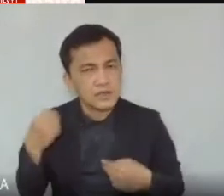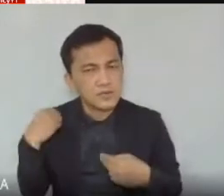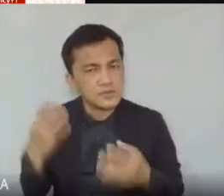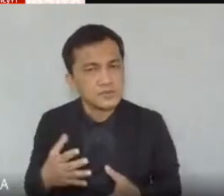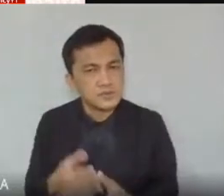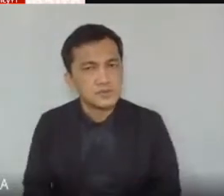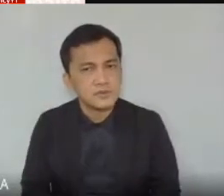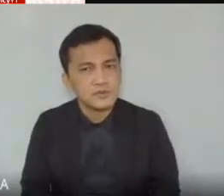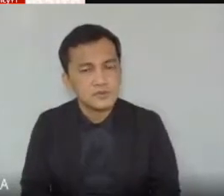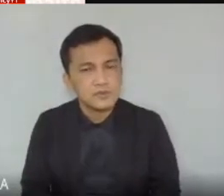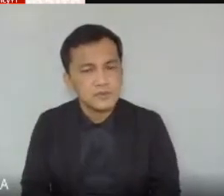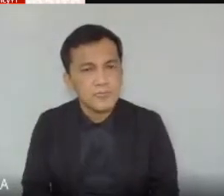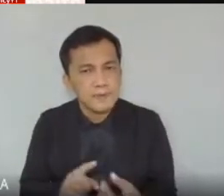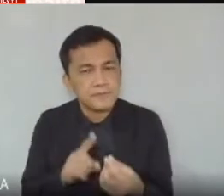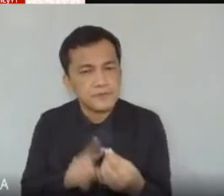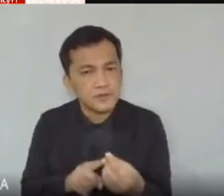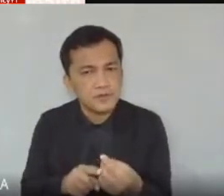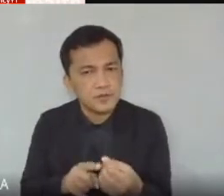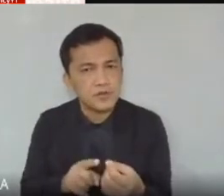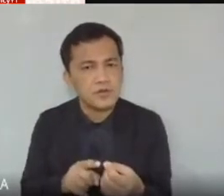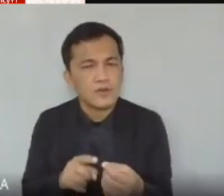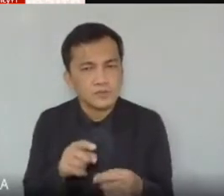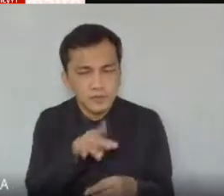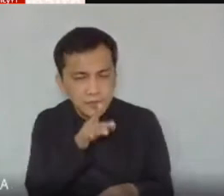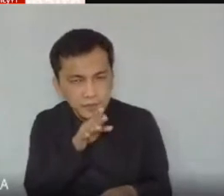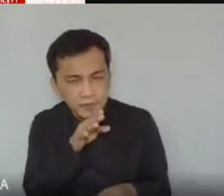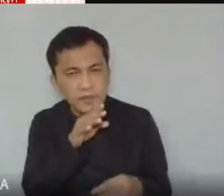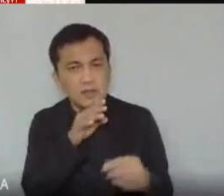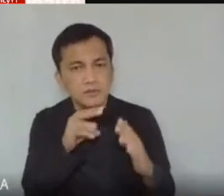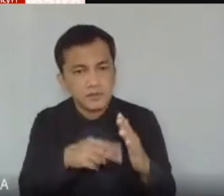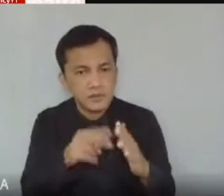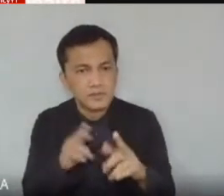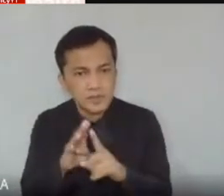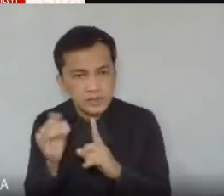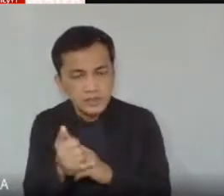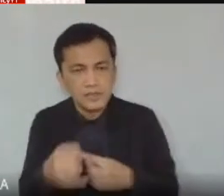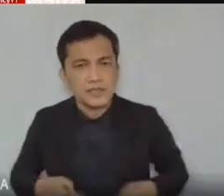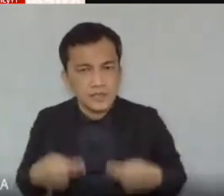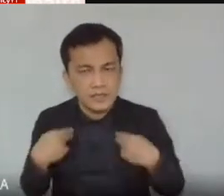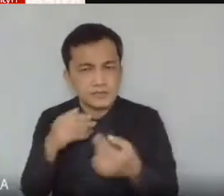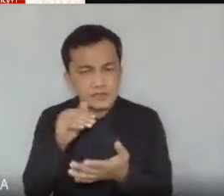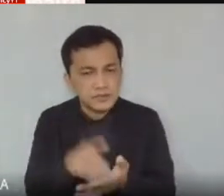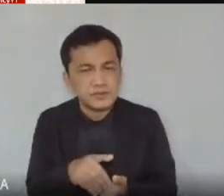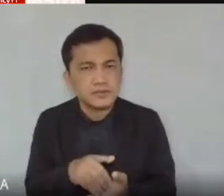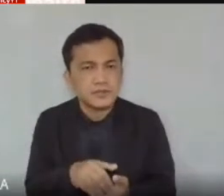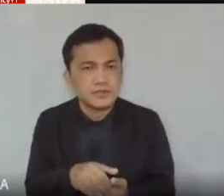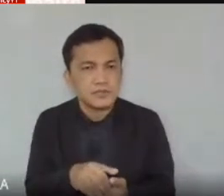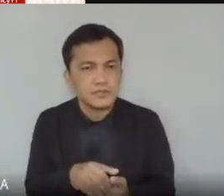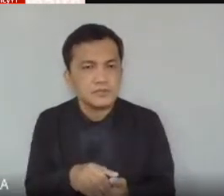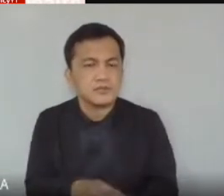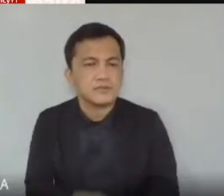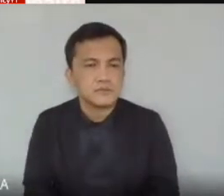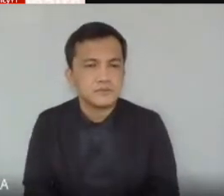What is your opinion on those two questions? On question po? For province of Quezon, may I? Yes,